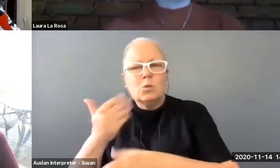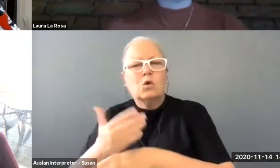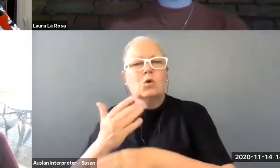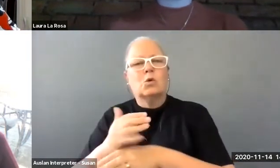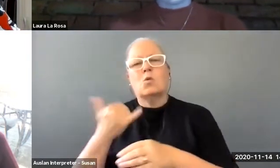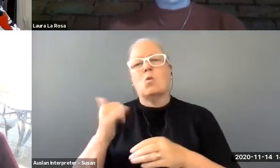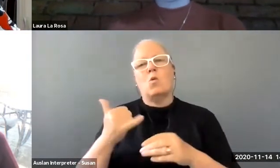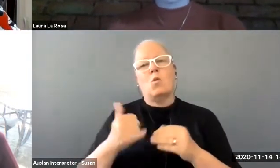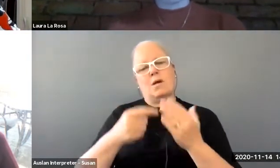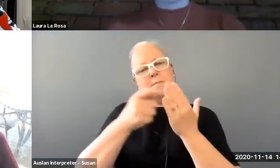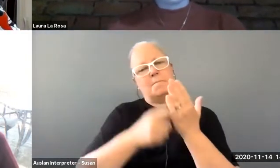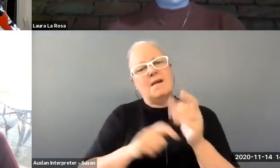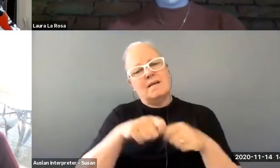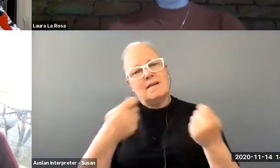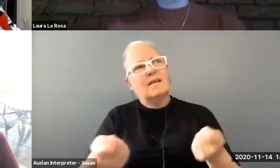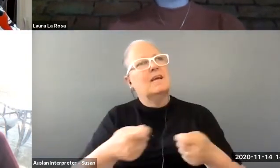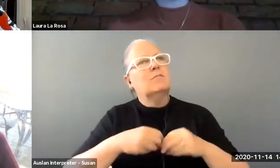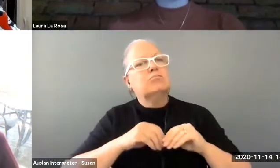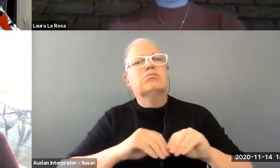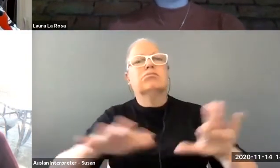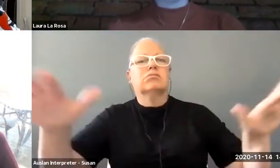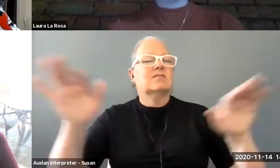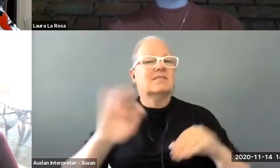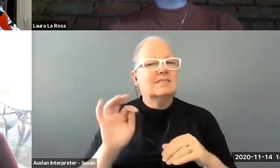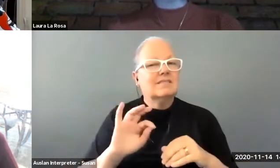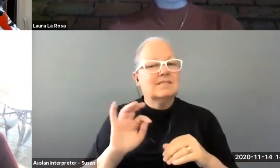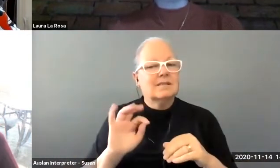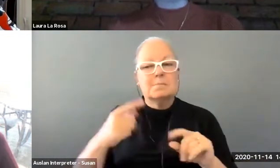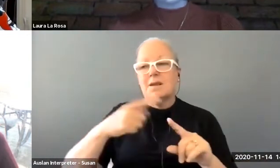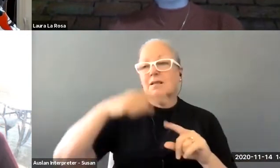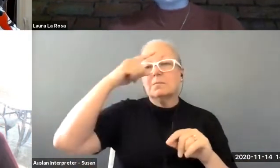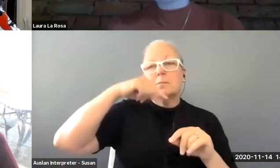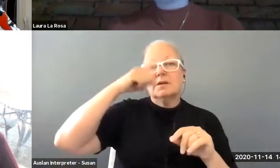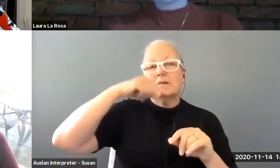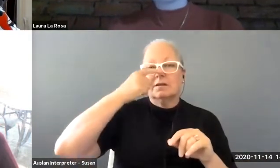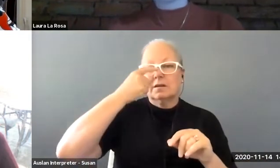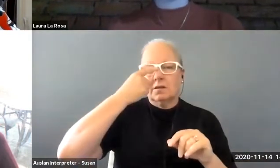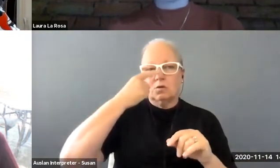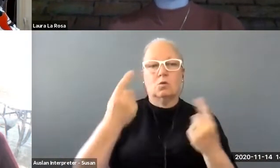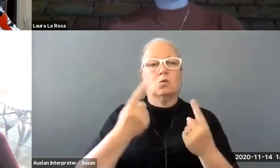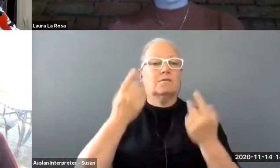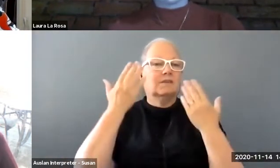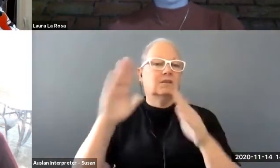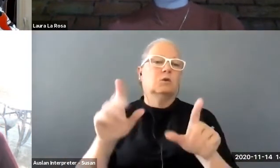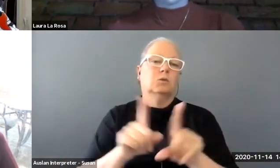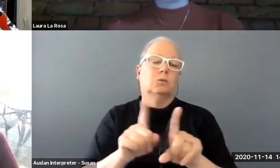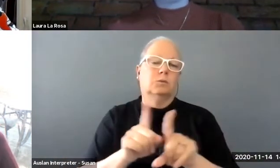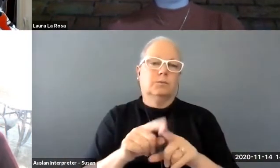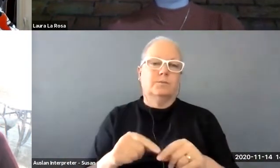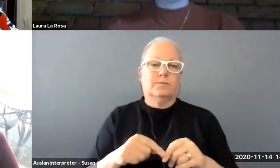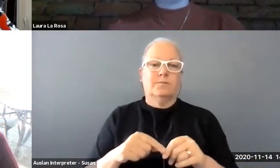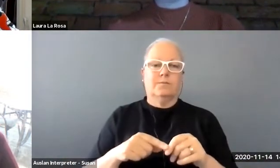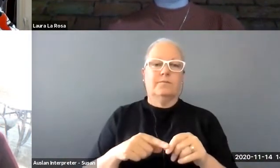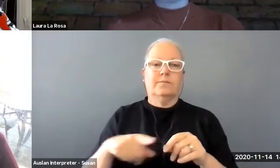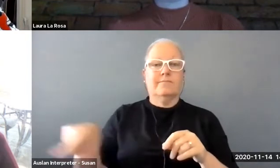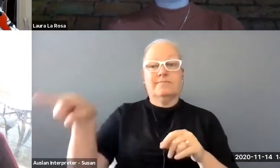magazine spreads and all that kind of stuff. And as well as people that are no longer with us as well, that, you